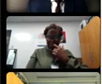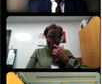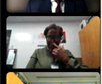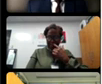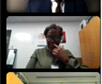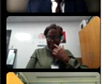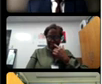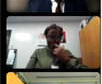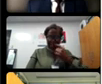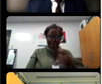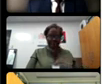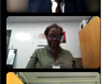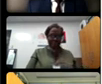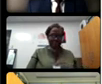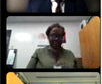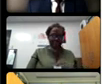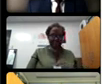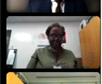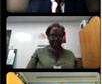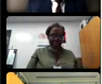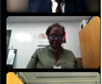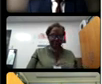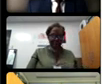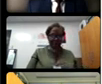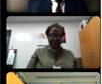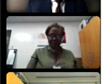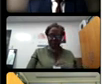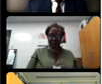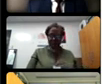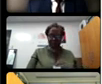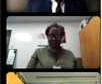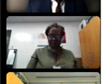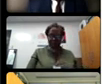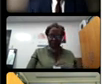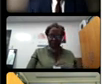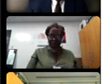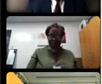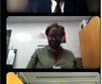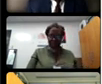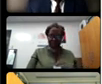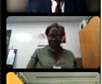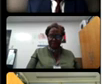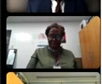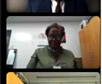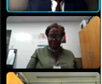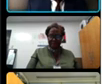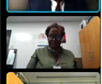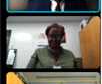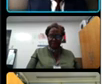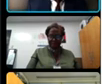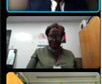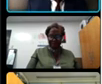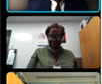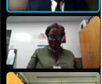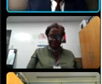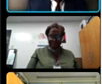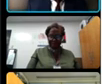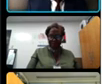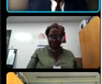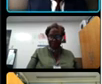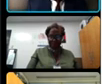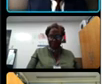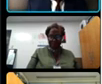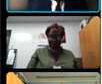from DCPS related to their submission. Yeah, thank you, Tomas. Great question.